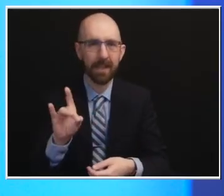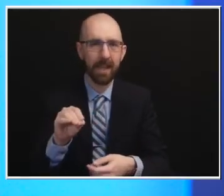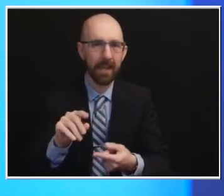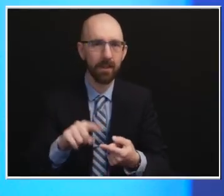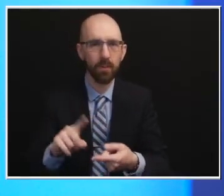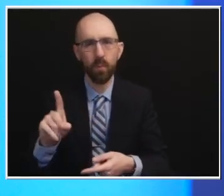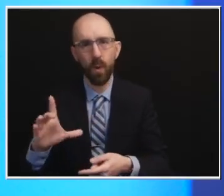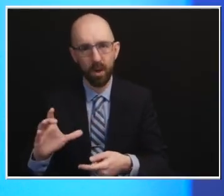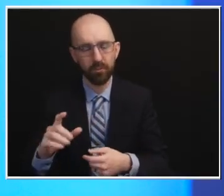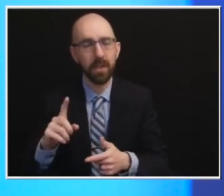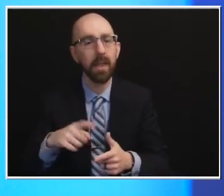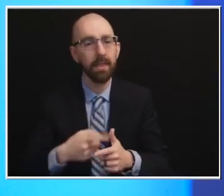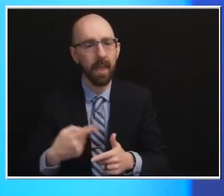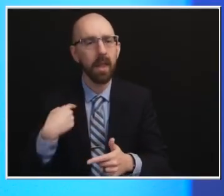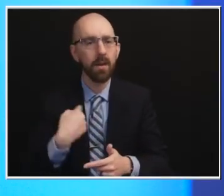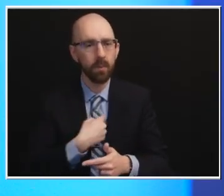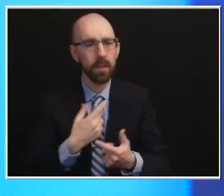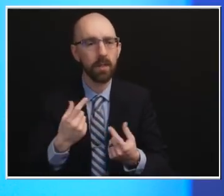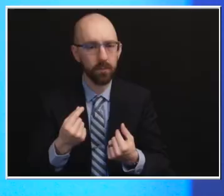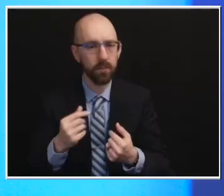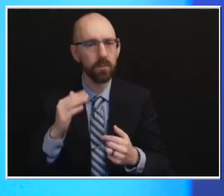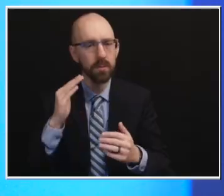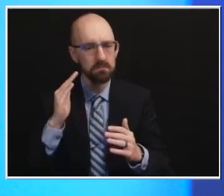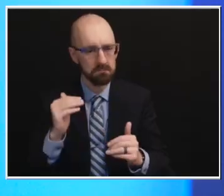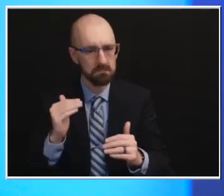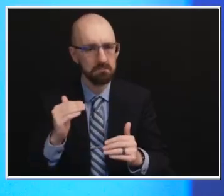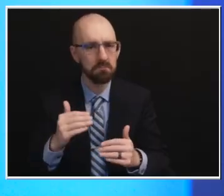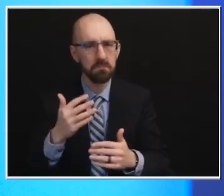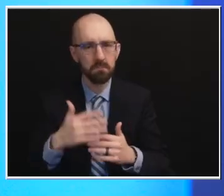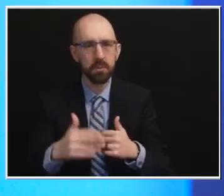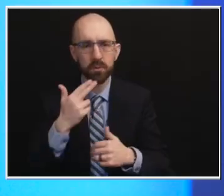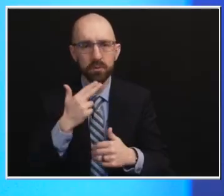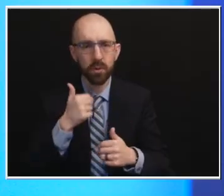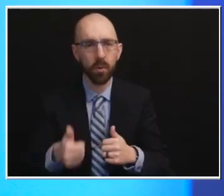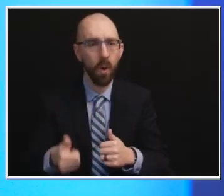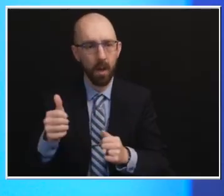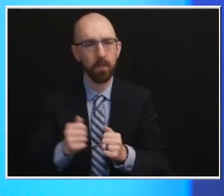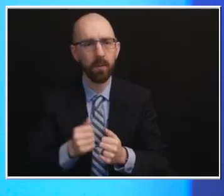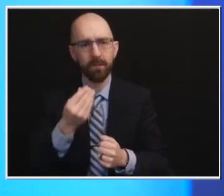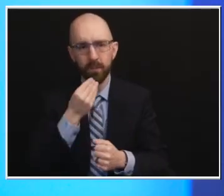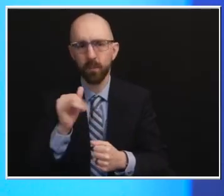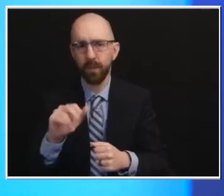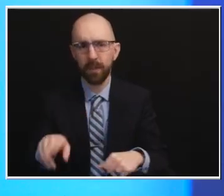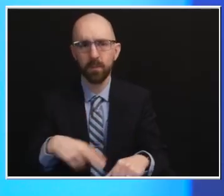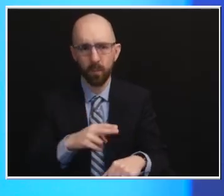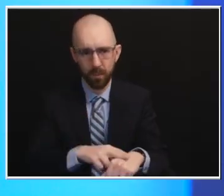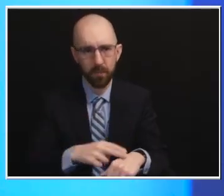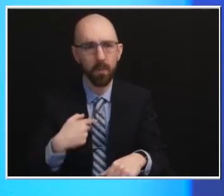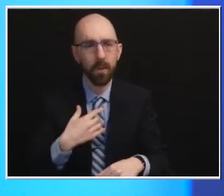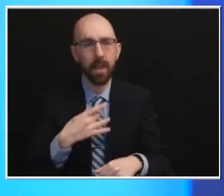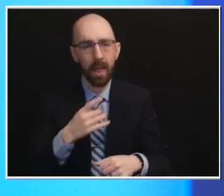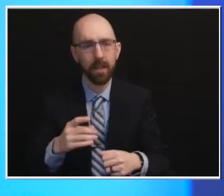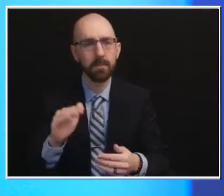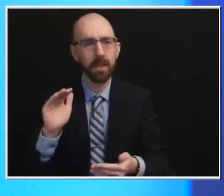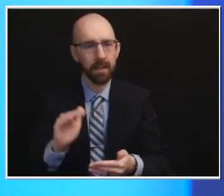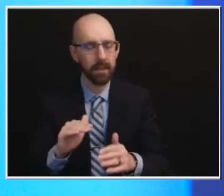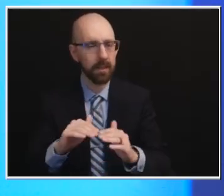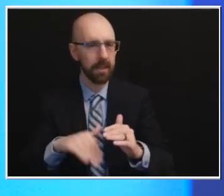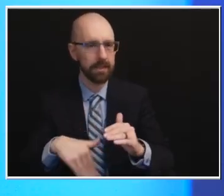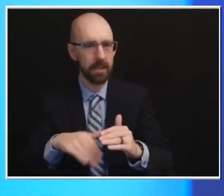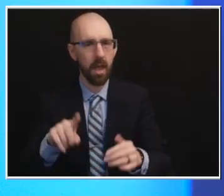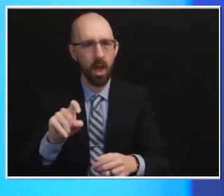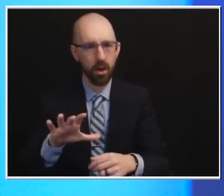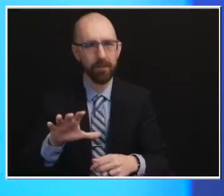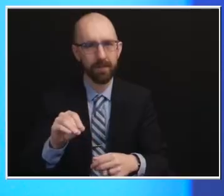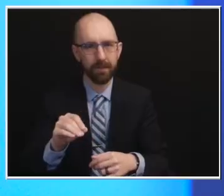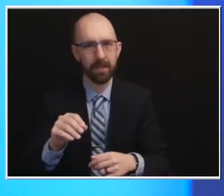then we do anticipate blood sugar to go up with food. That's normal. And we would like it to be less than 150 about 2 hours